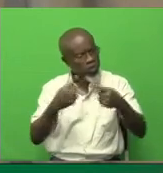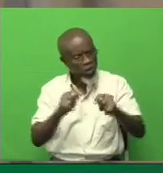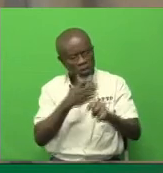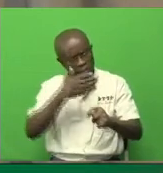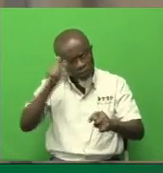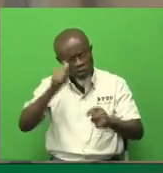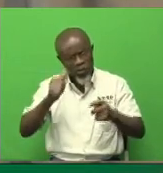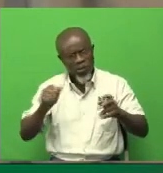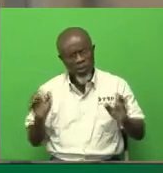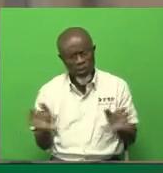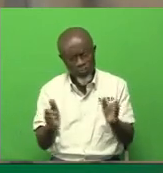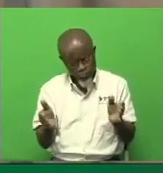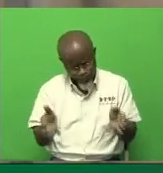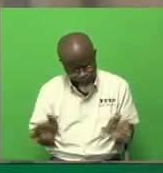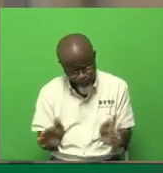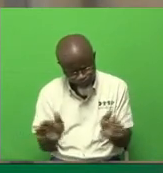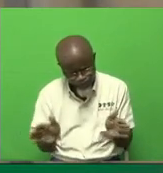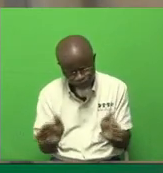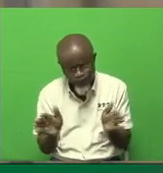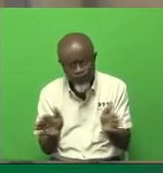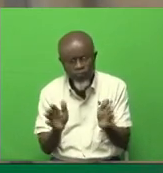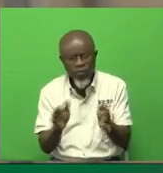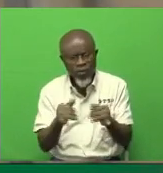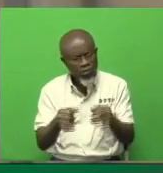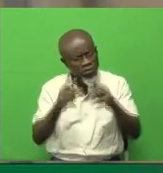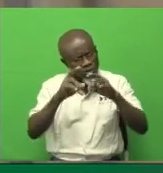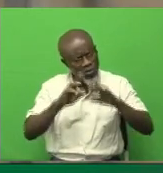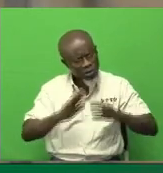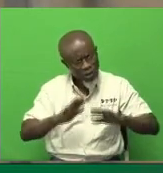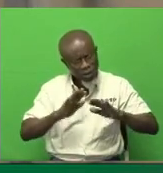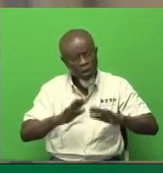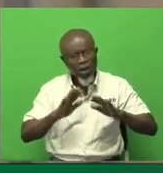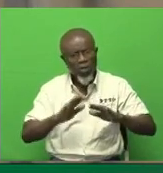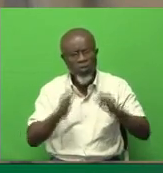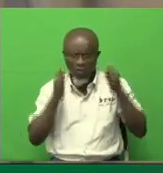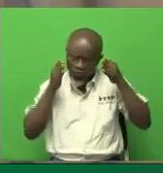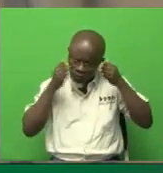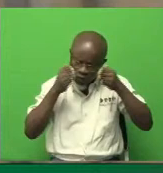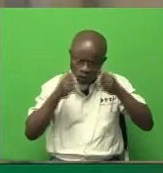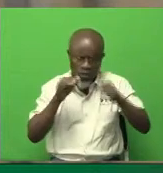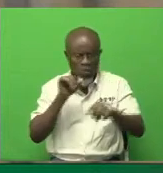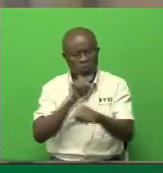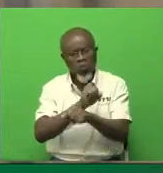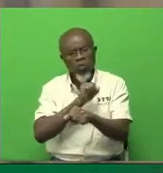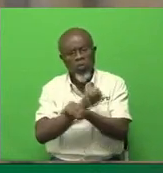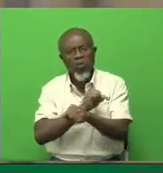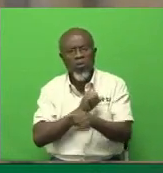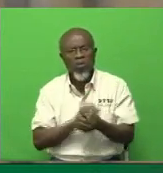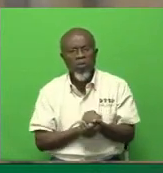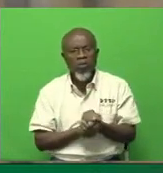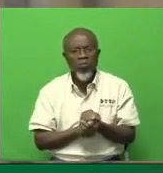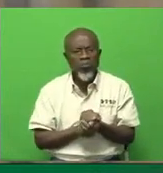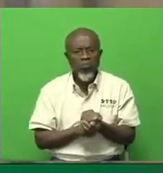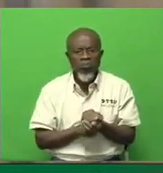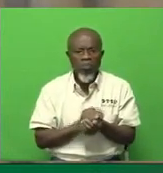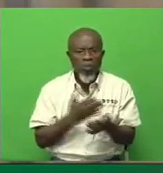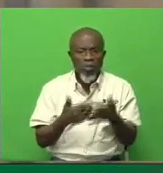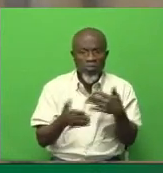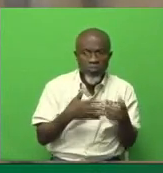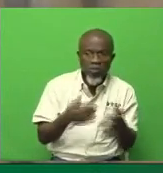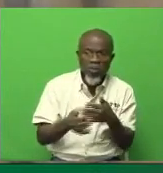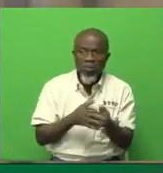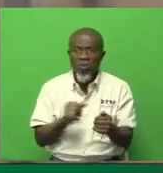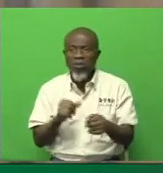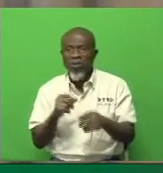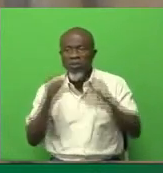down to business whatever the situation all of us parents teachers administrators staff of the